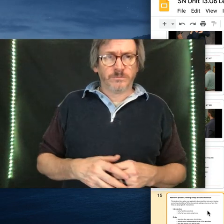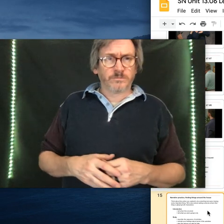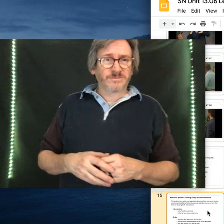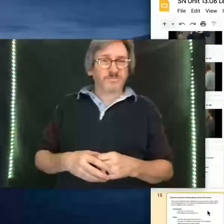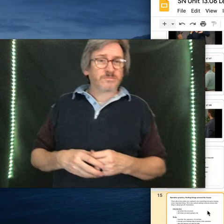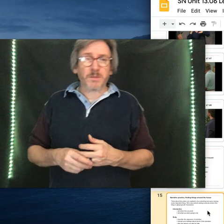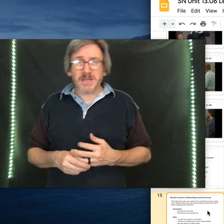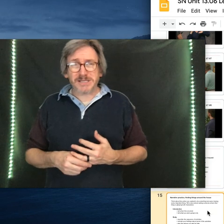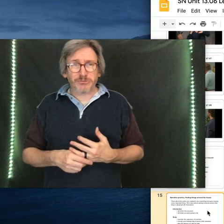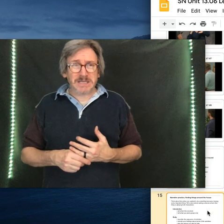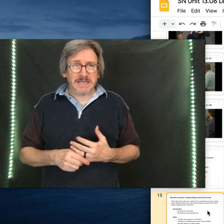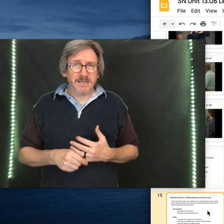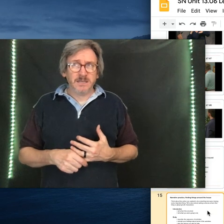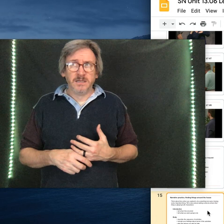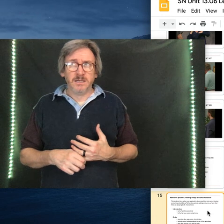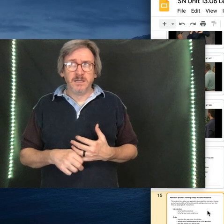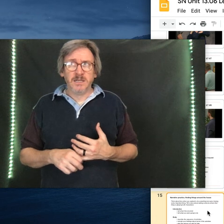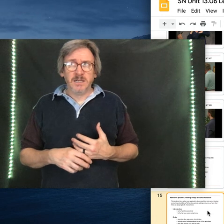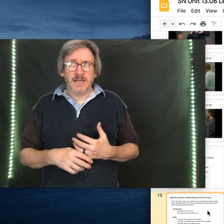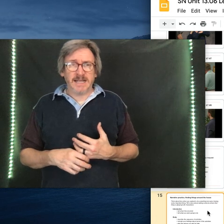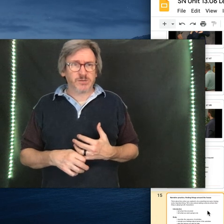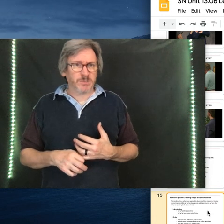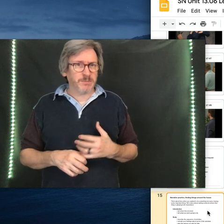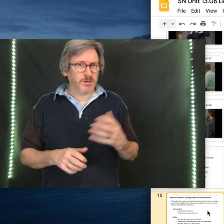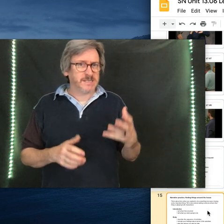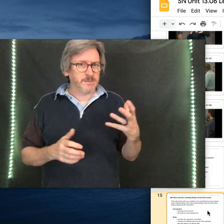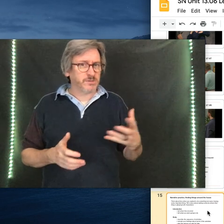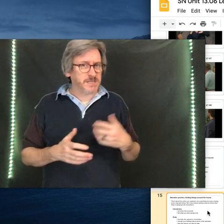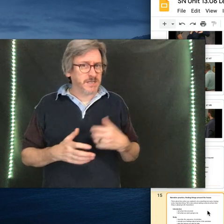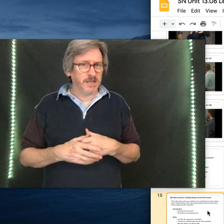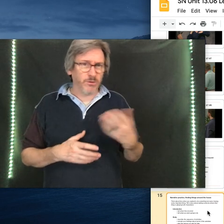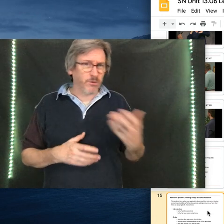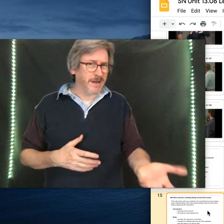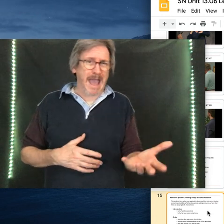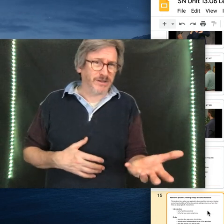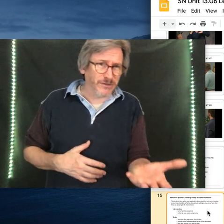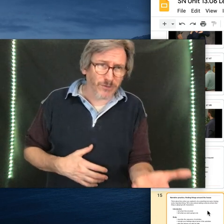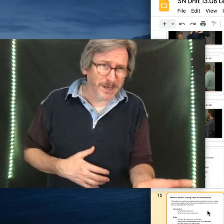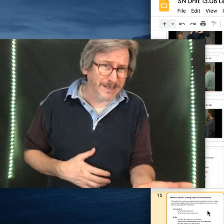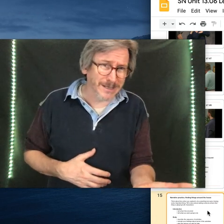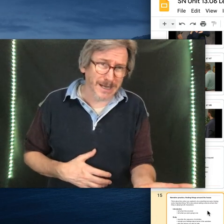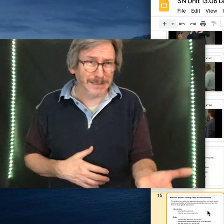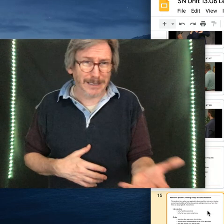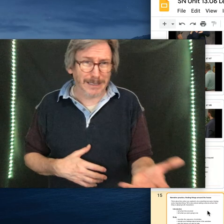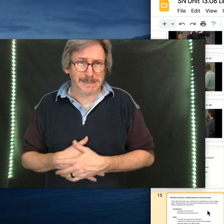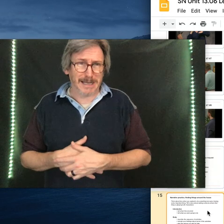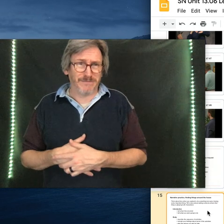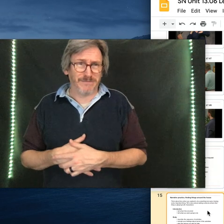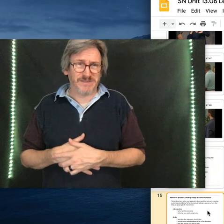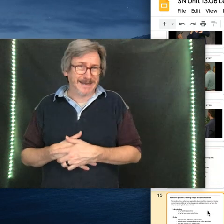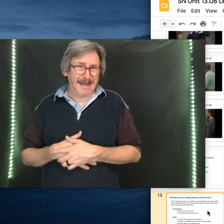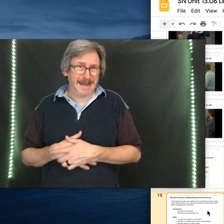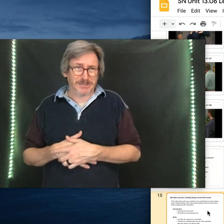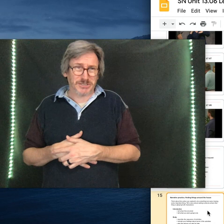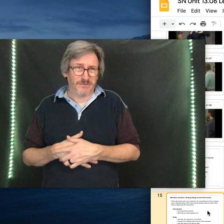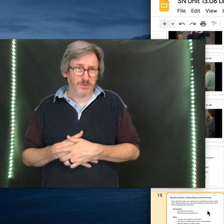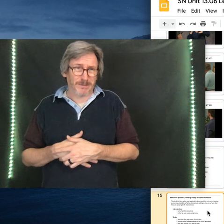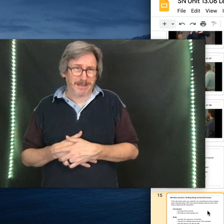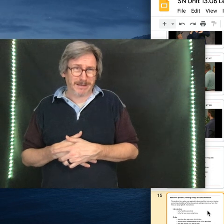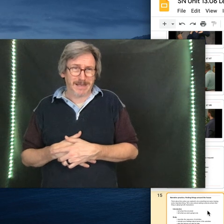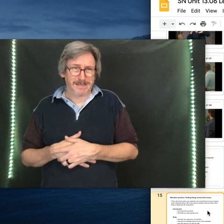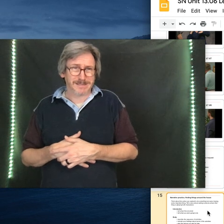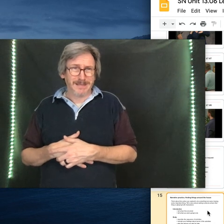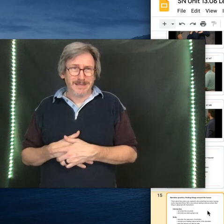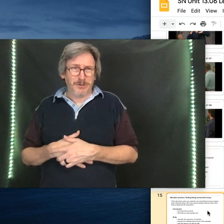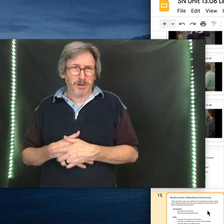um, because it's a really pretty simple skill, and you already have it. You've already done it in class. I've seen it in ASL too. If you were in